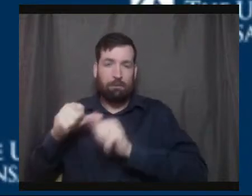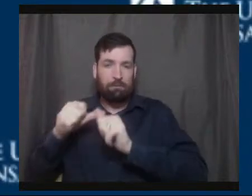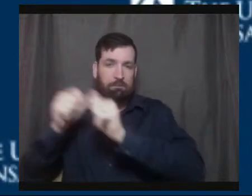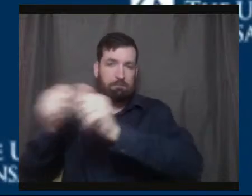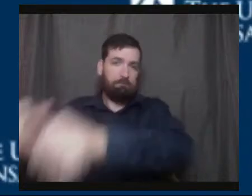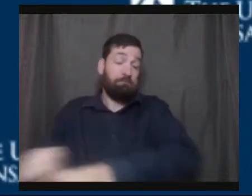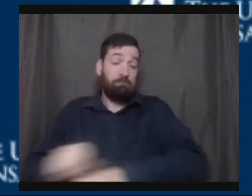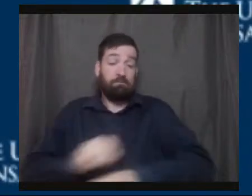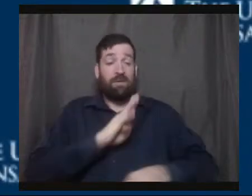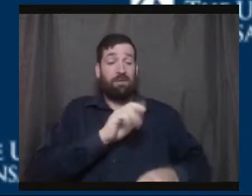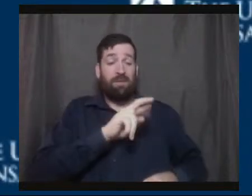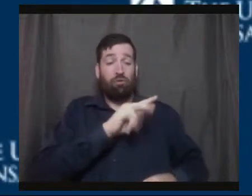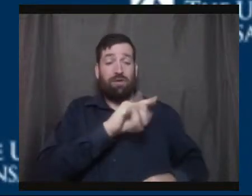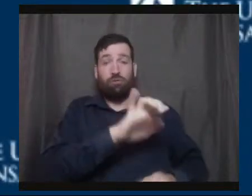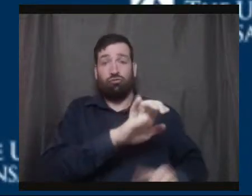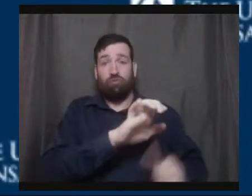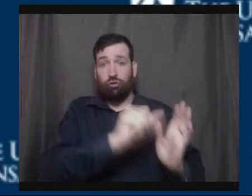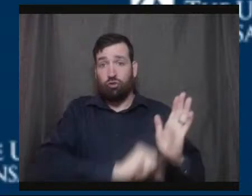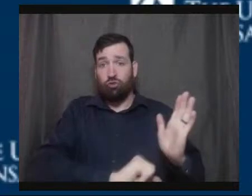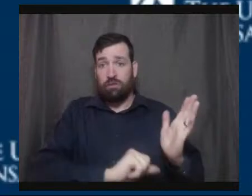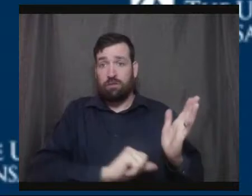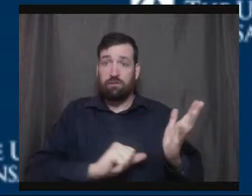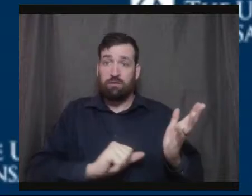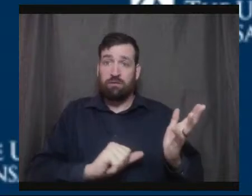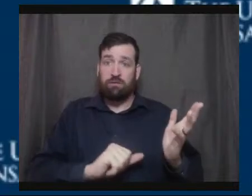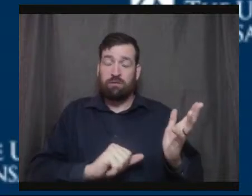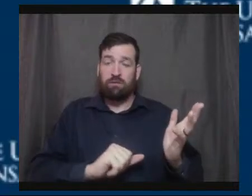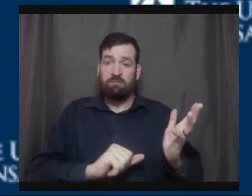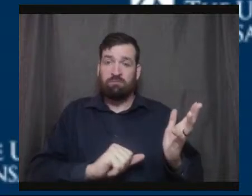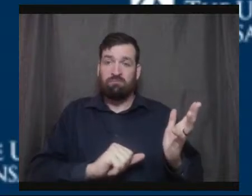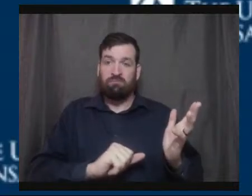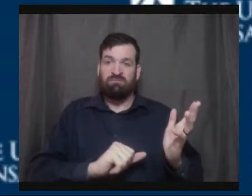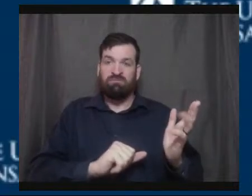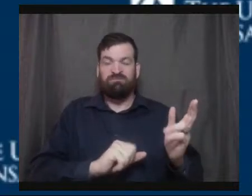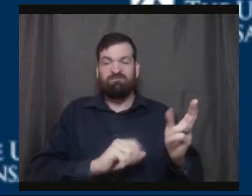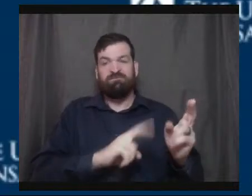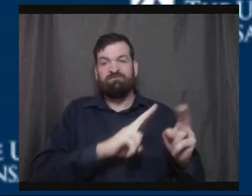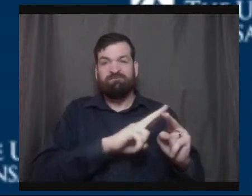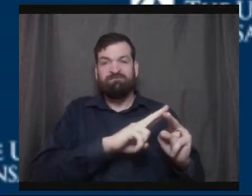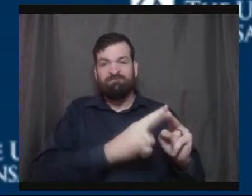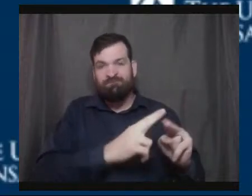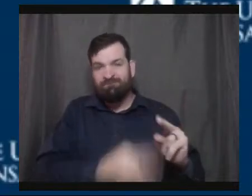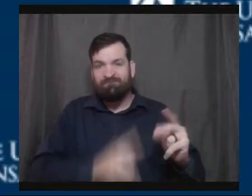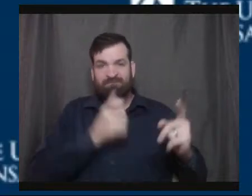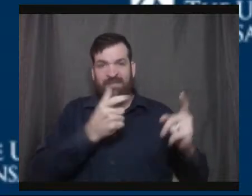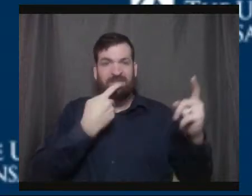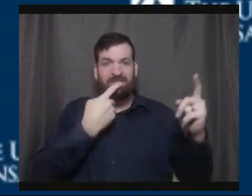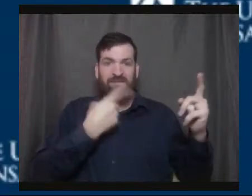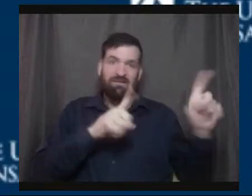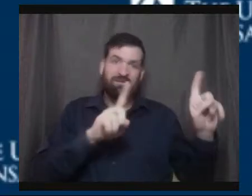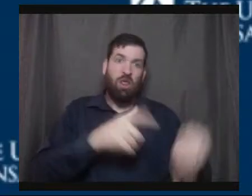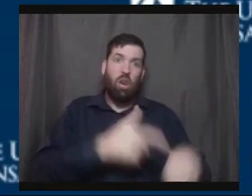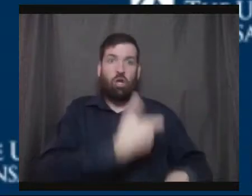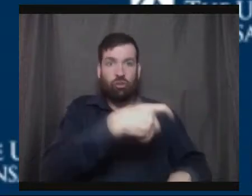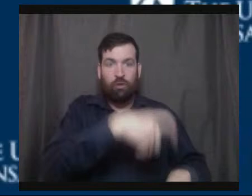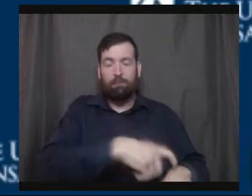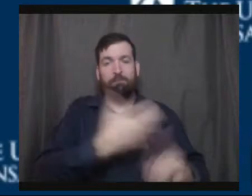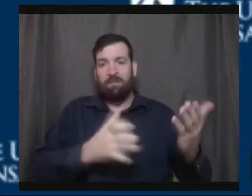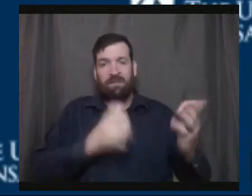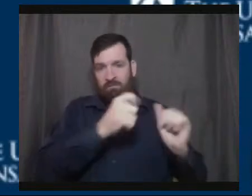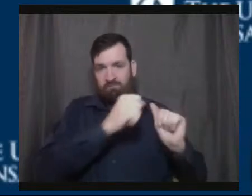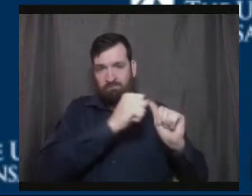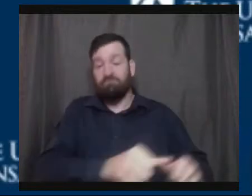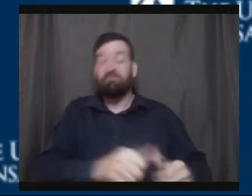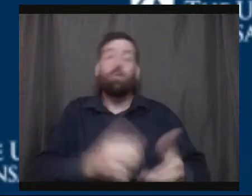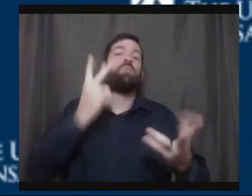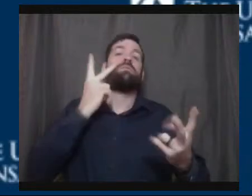surgery, we've had procedures before that were plications or decreasing the lumen, and long-term maybe have not been durable. So time will tell